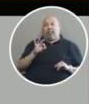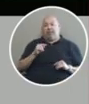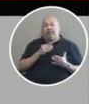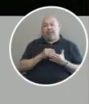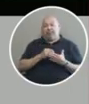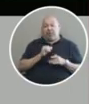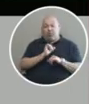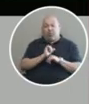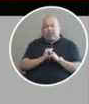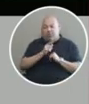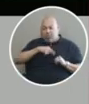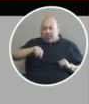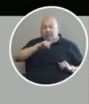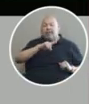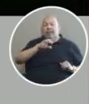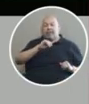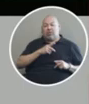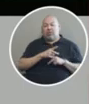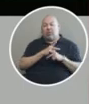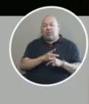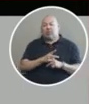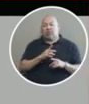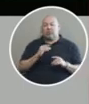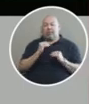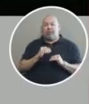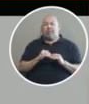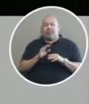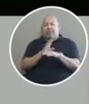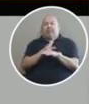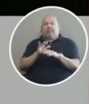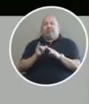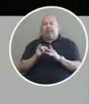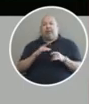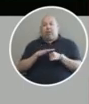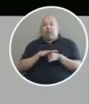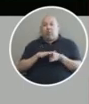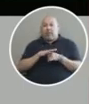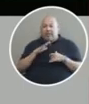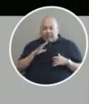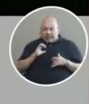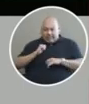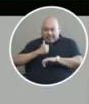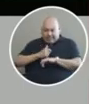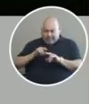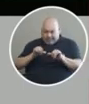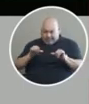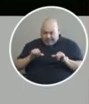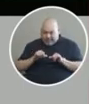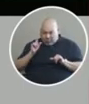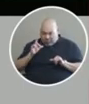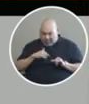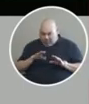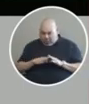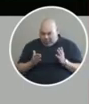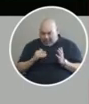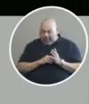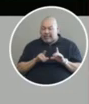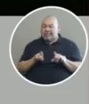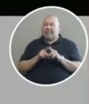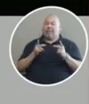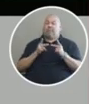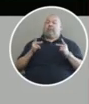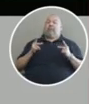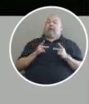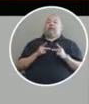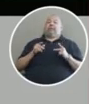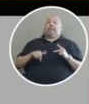be working with them. Loans are also limited to businesses that are located and that will reopen in the same location